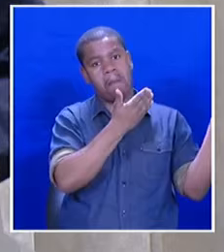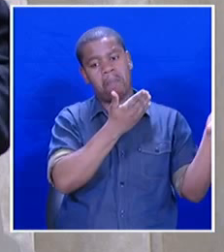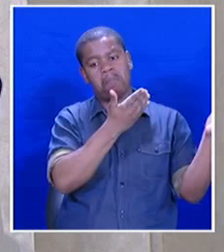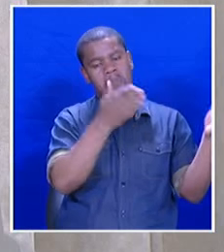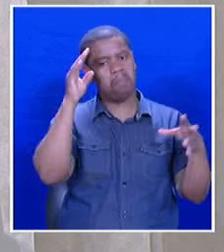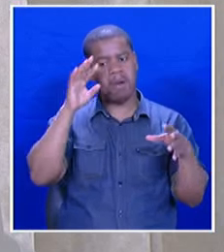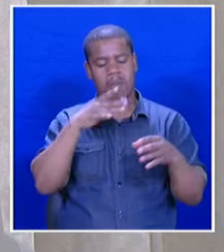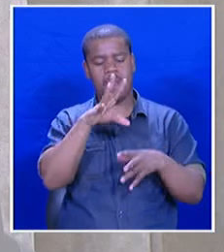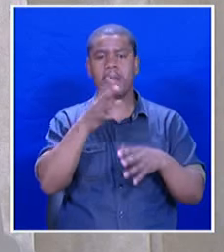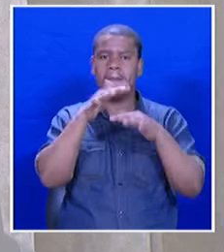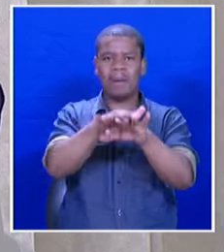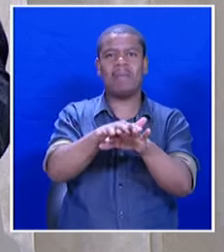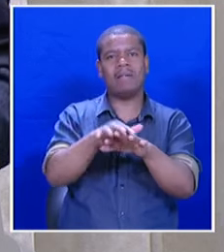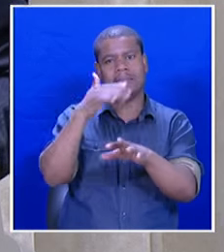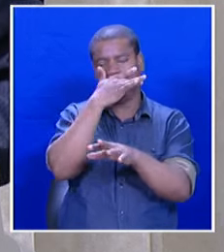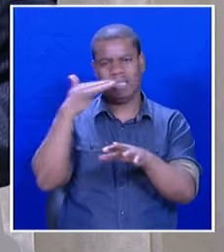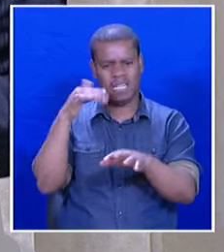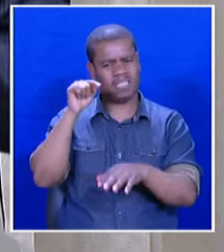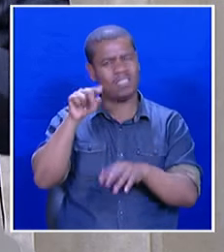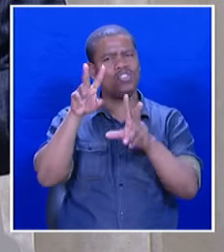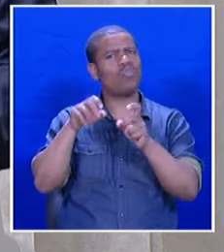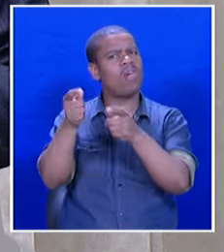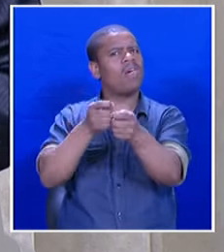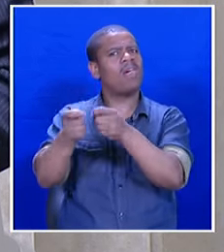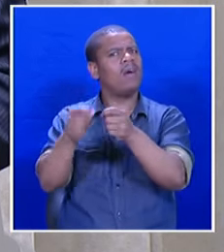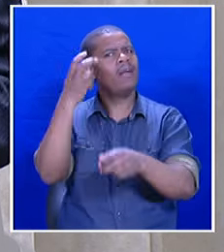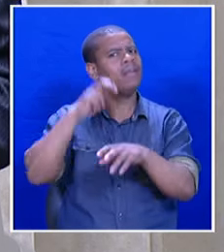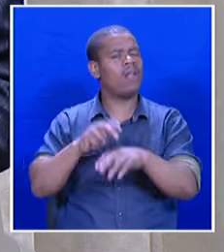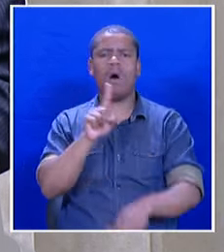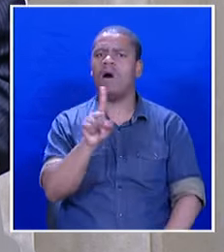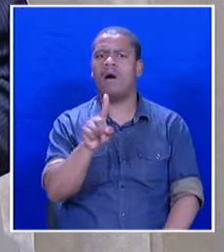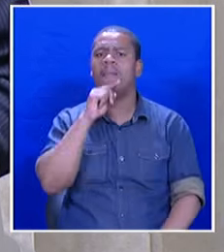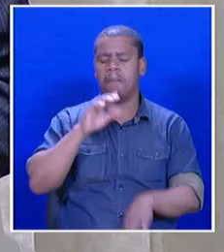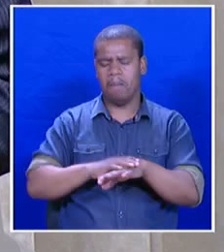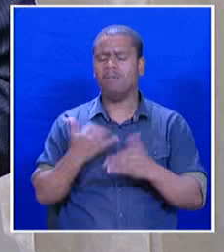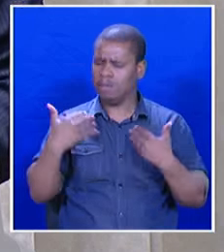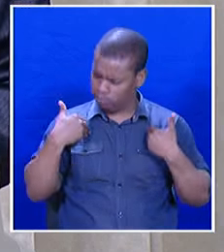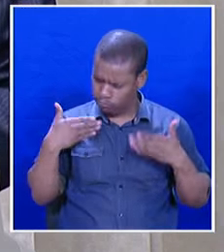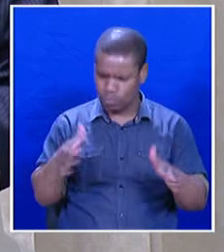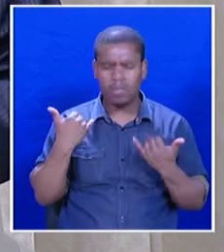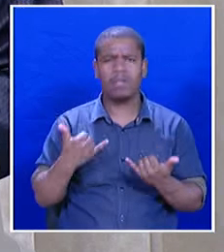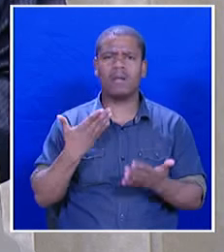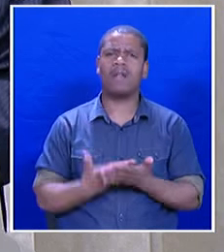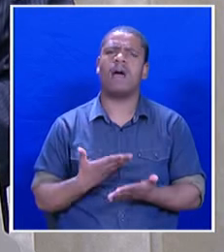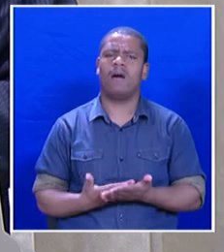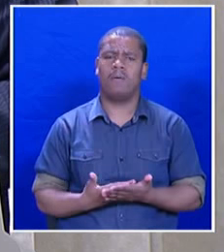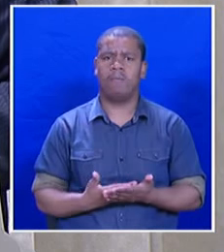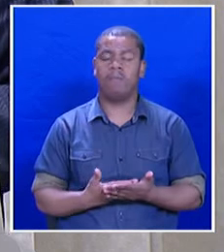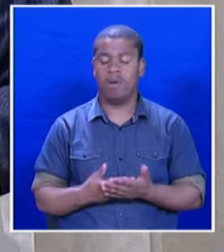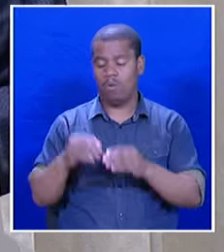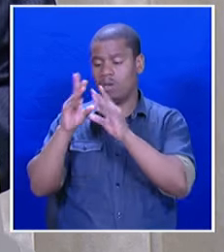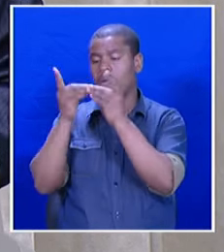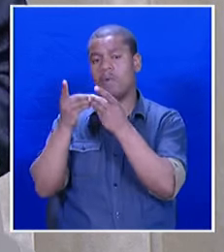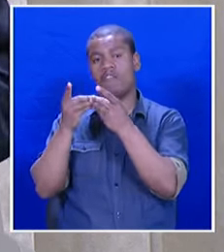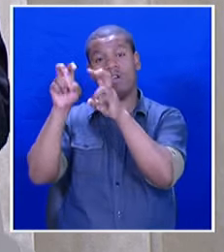not really need much regulation because that can be done now. Regulation, clearly the Department of Energy will be